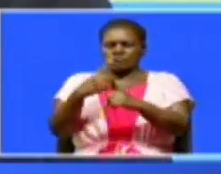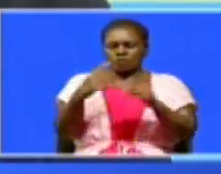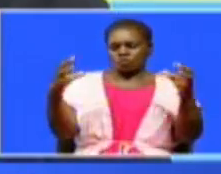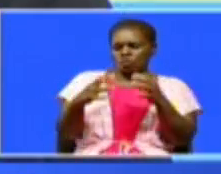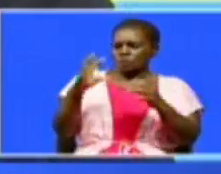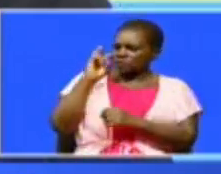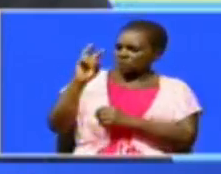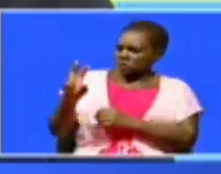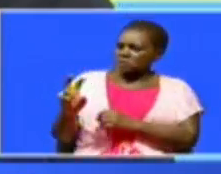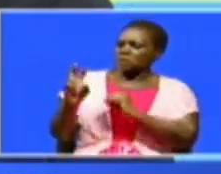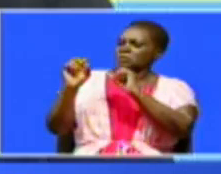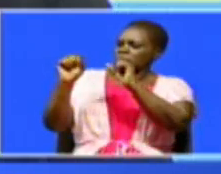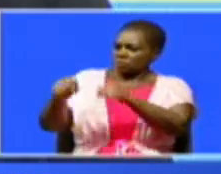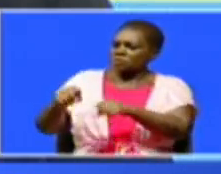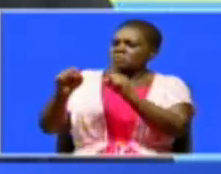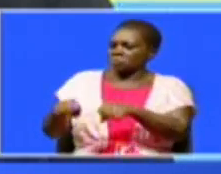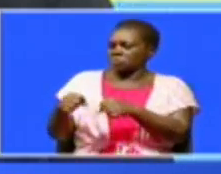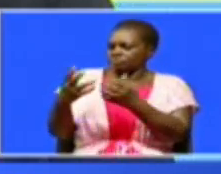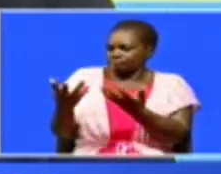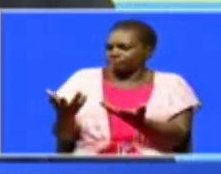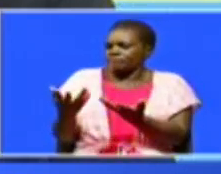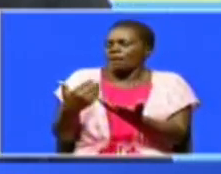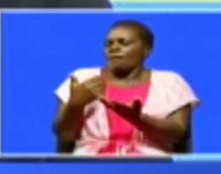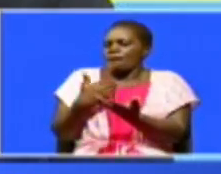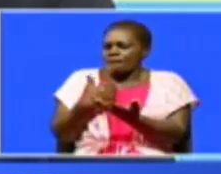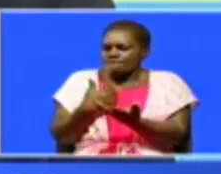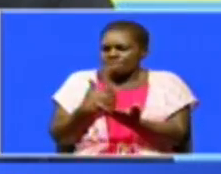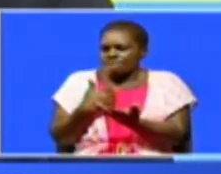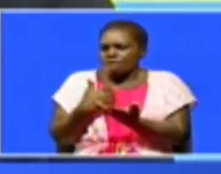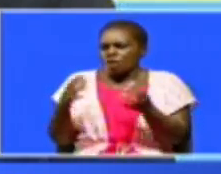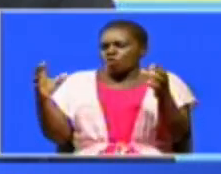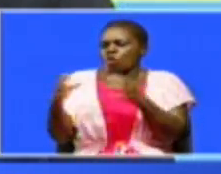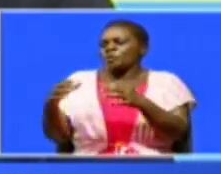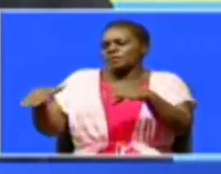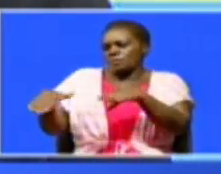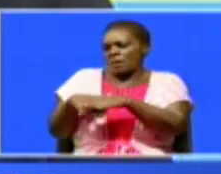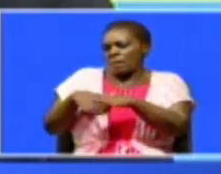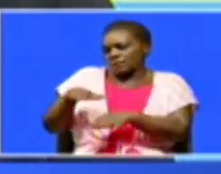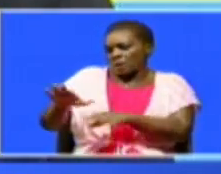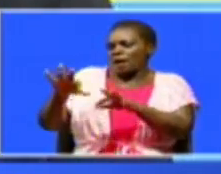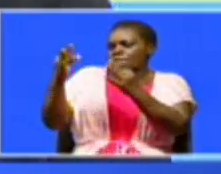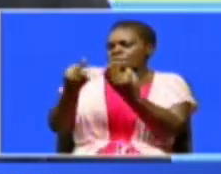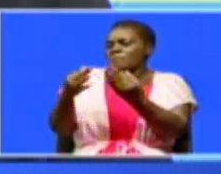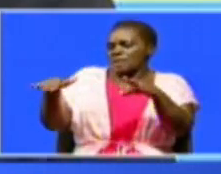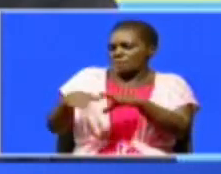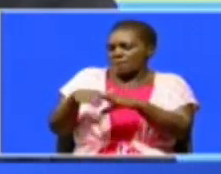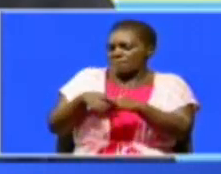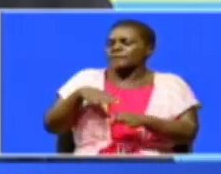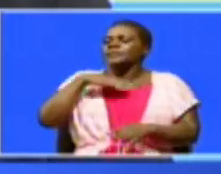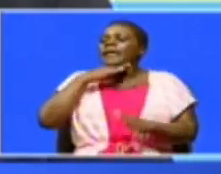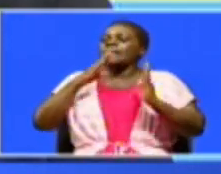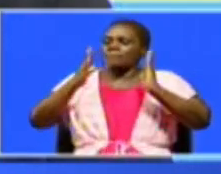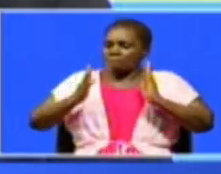see, is there a possibility where we would be able to actually have community members, the loved ones of the person who's